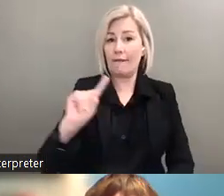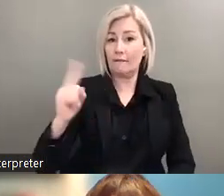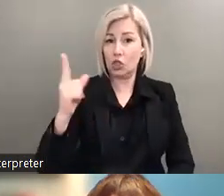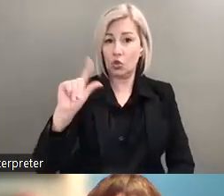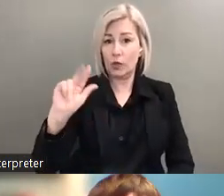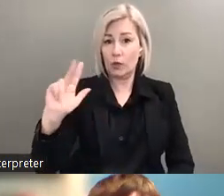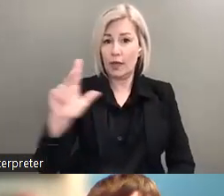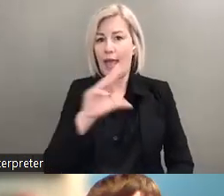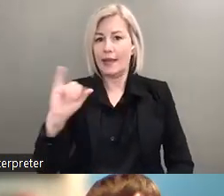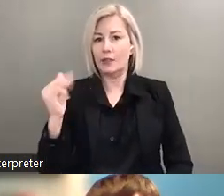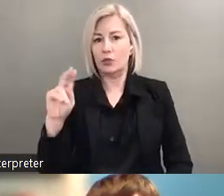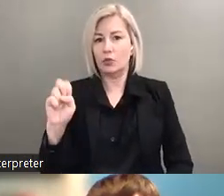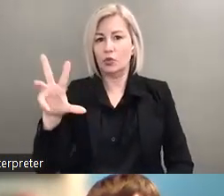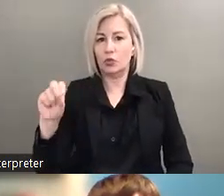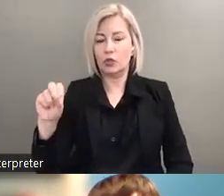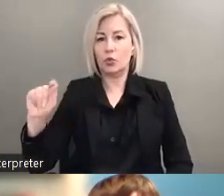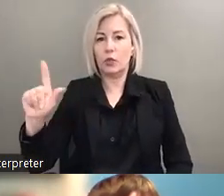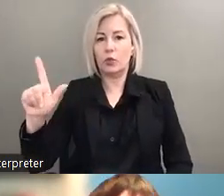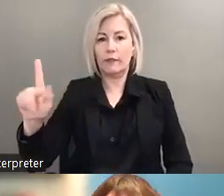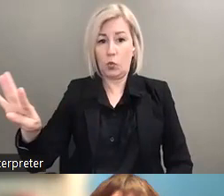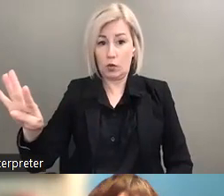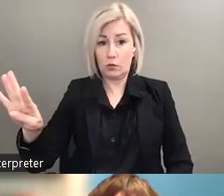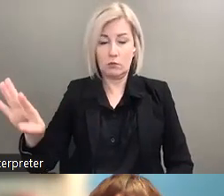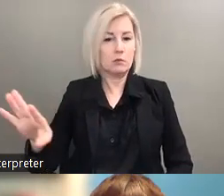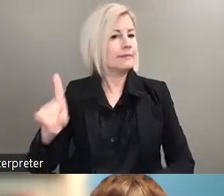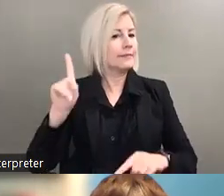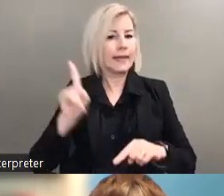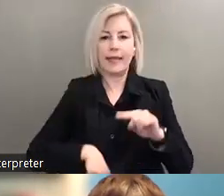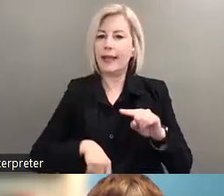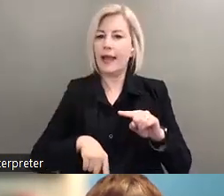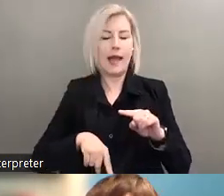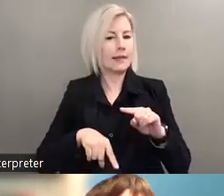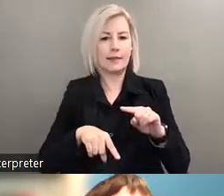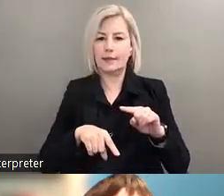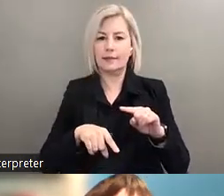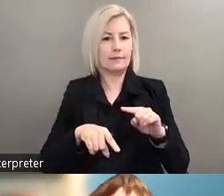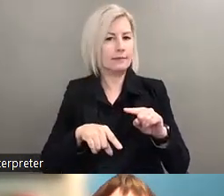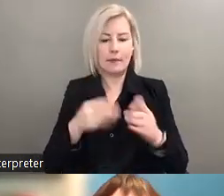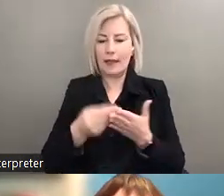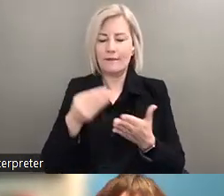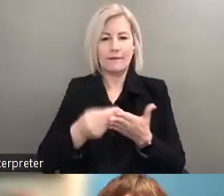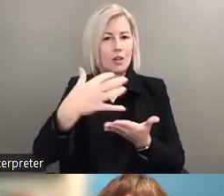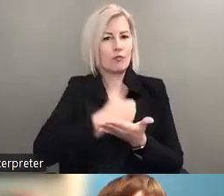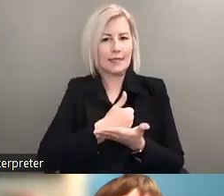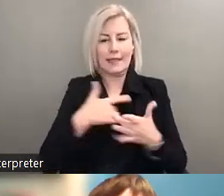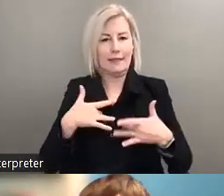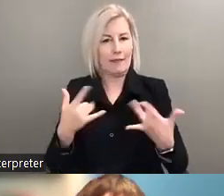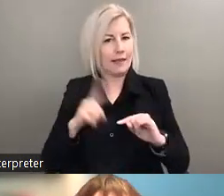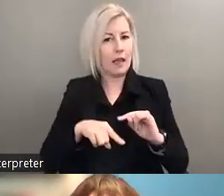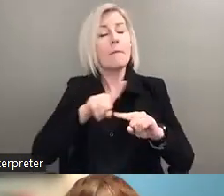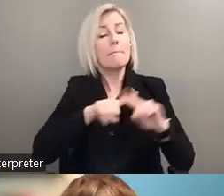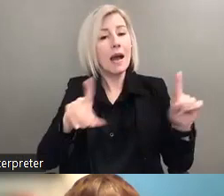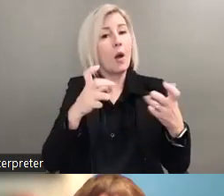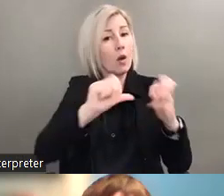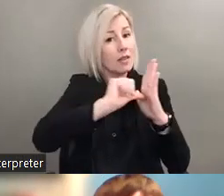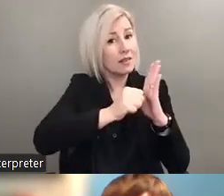and June 30th, 2024. They should not be a fundraising event, although I do want to stress that you can